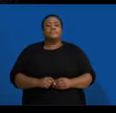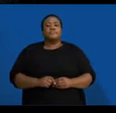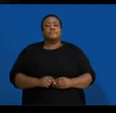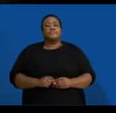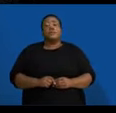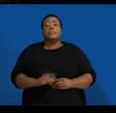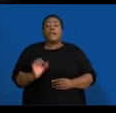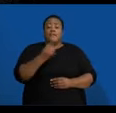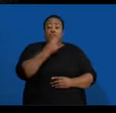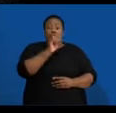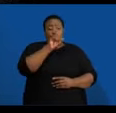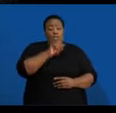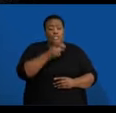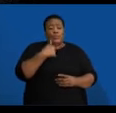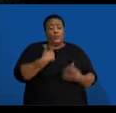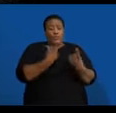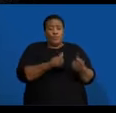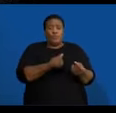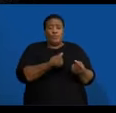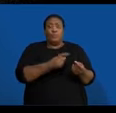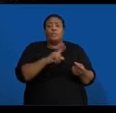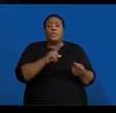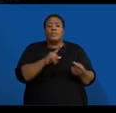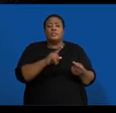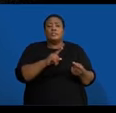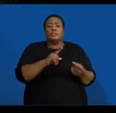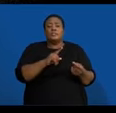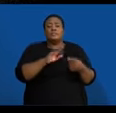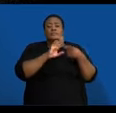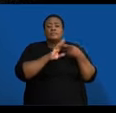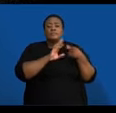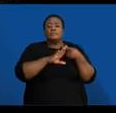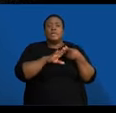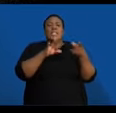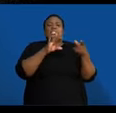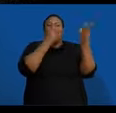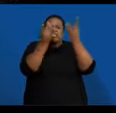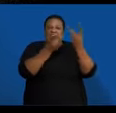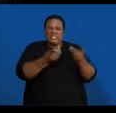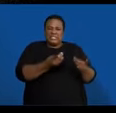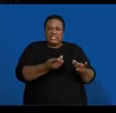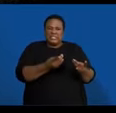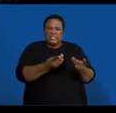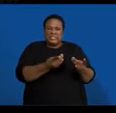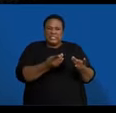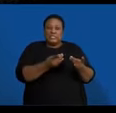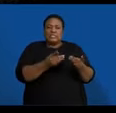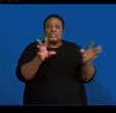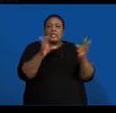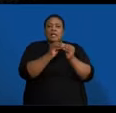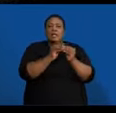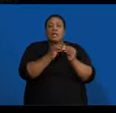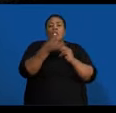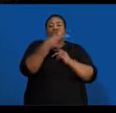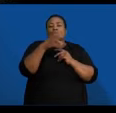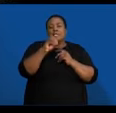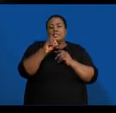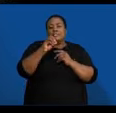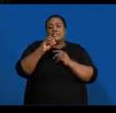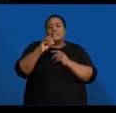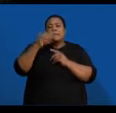first question that we deal with, which are the first 2 questions, it's statistics, which is 20 plus or minus 3